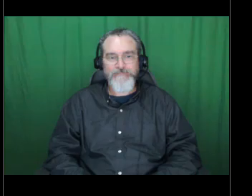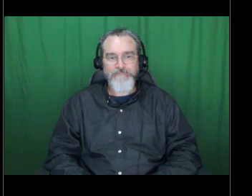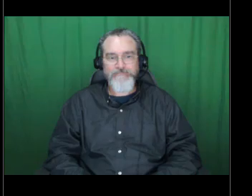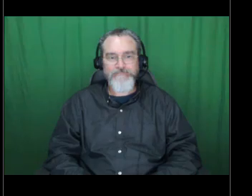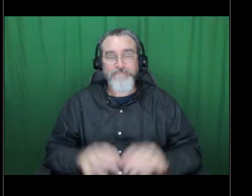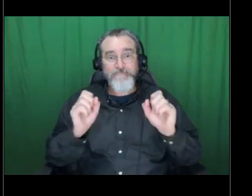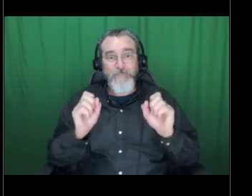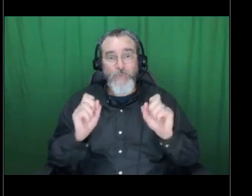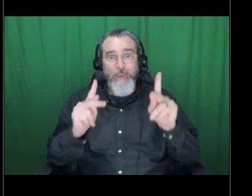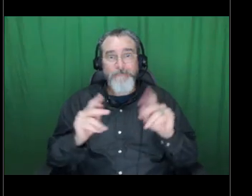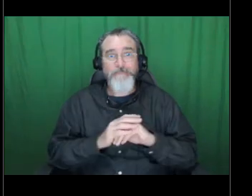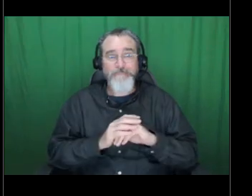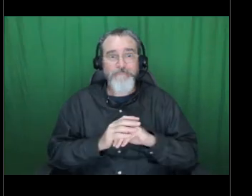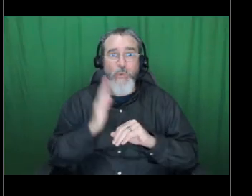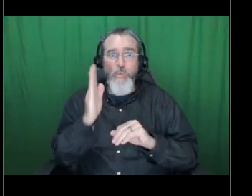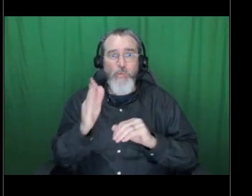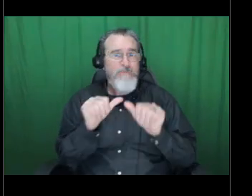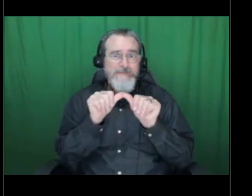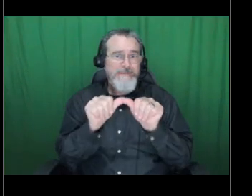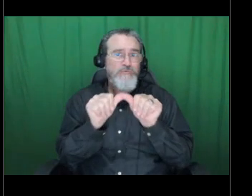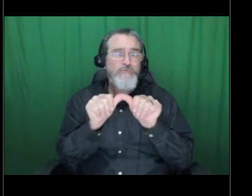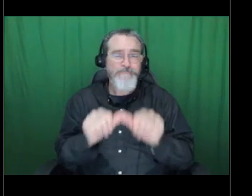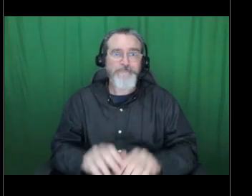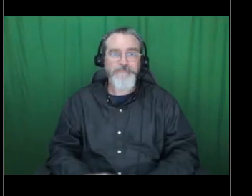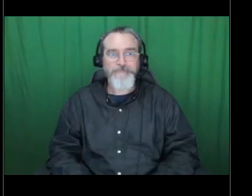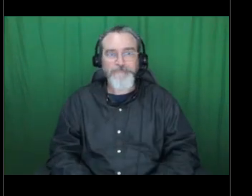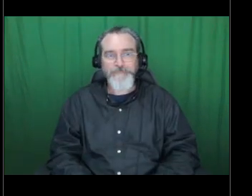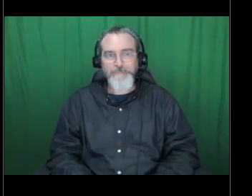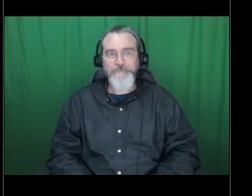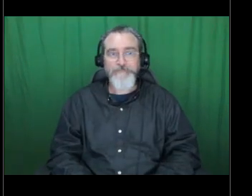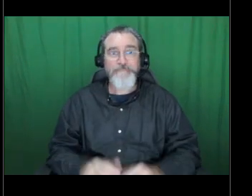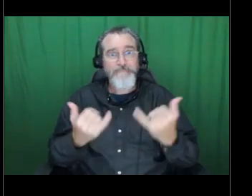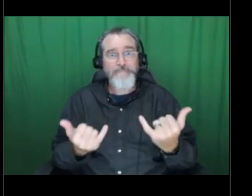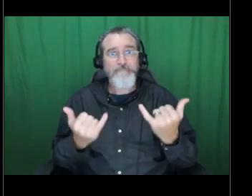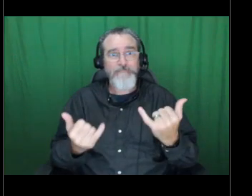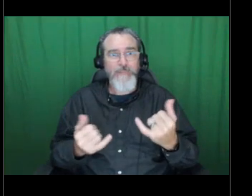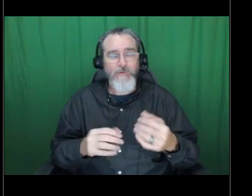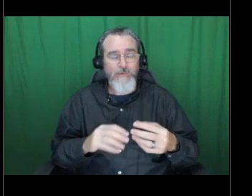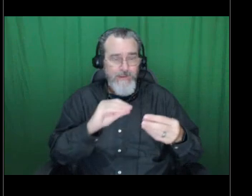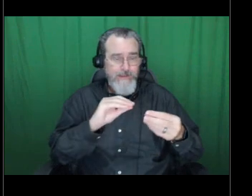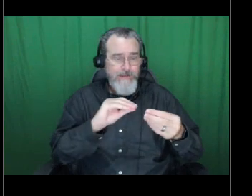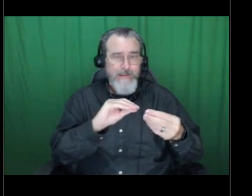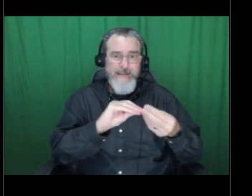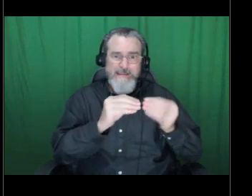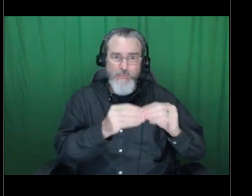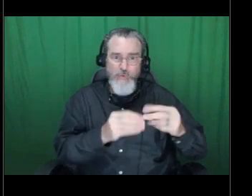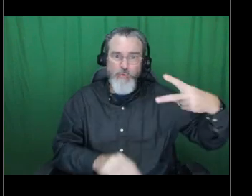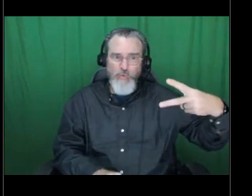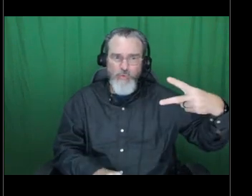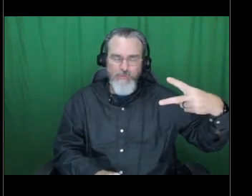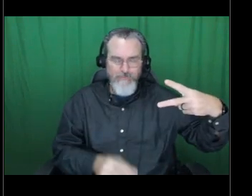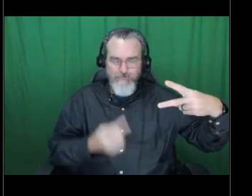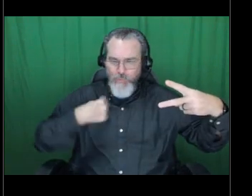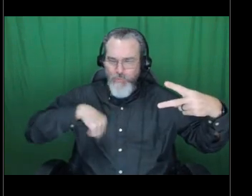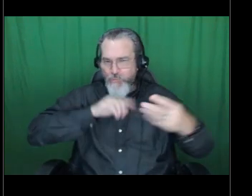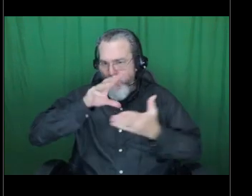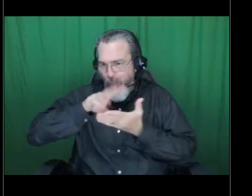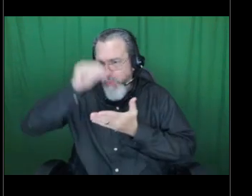Okay, so we're going to move along now to topic 2, key